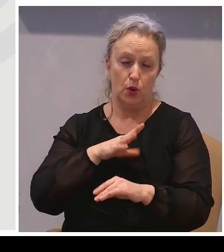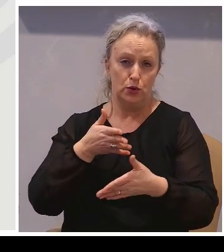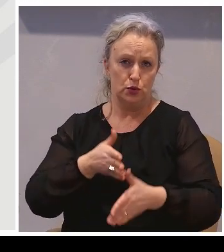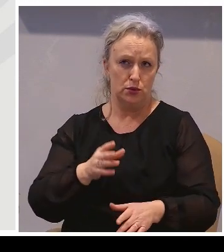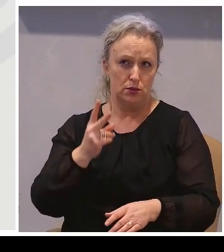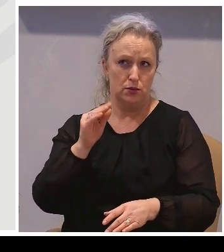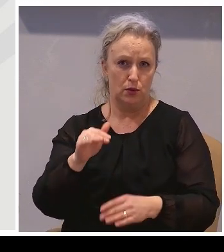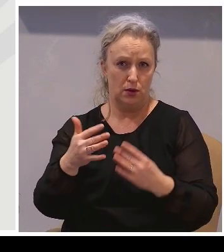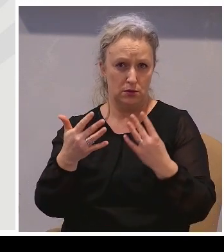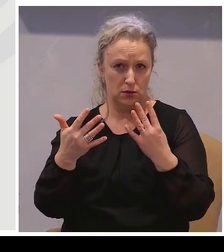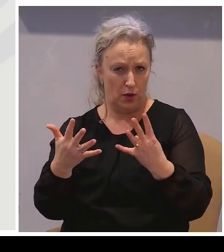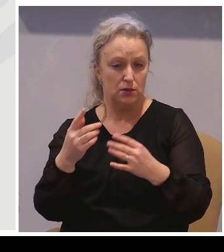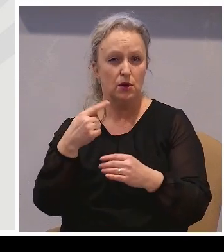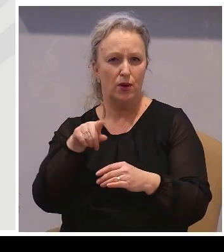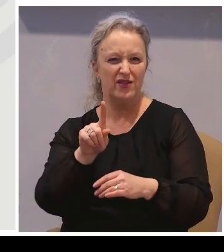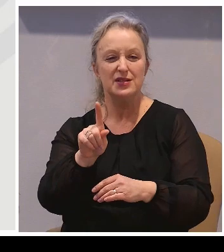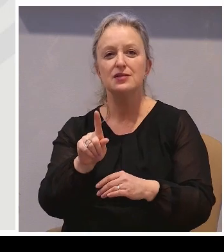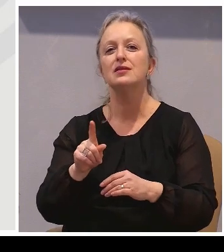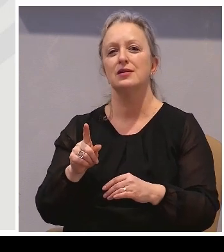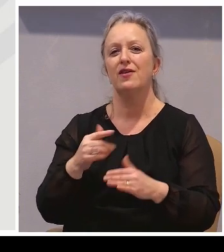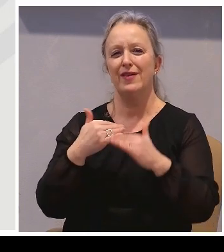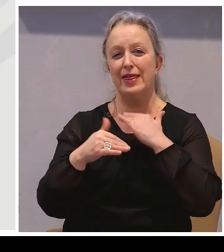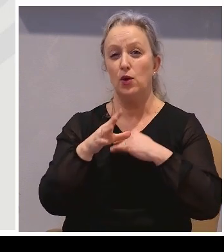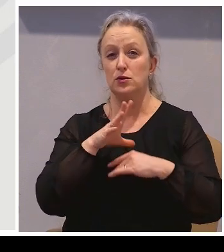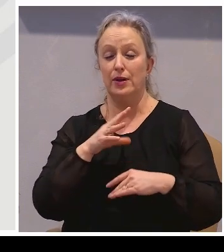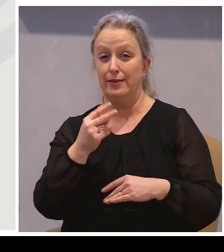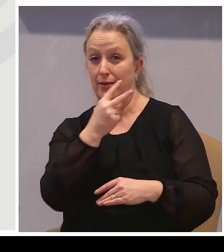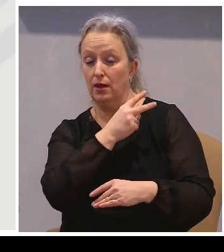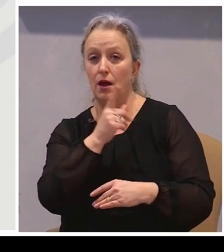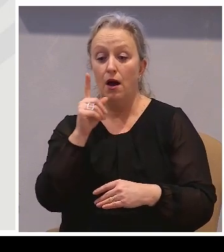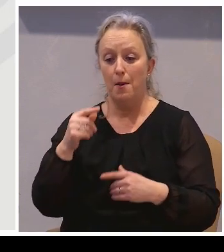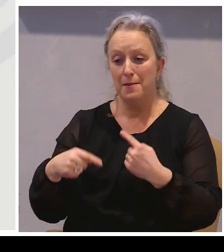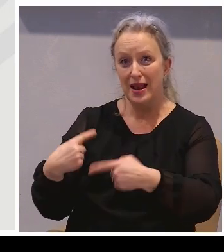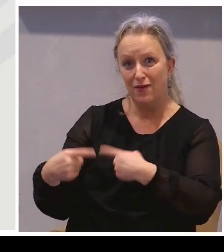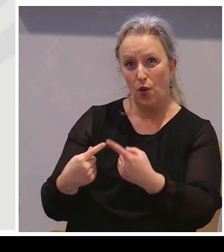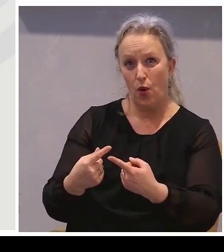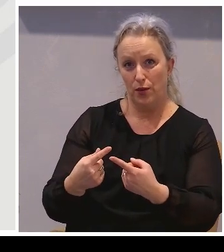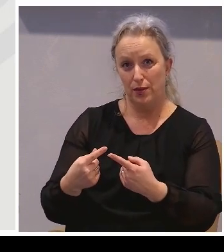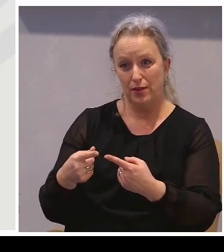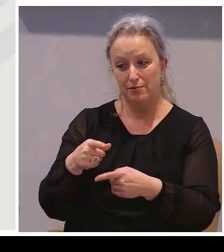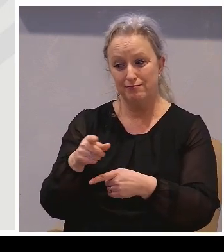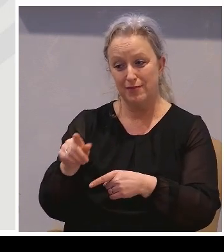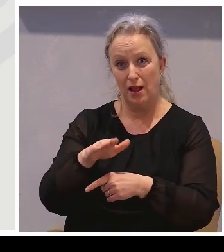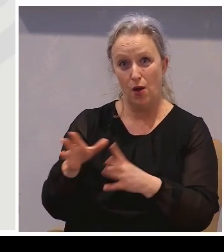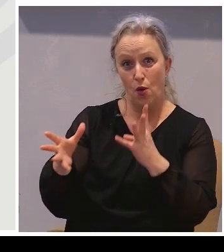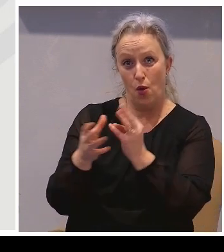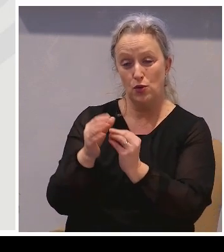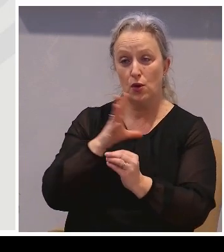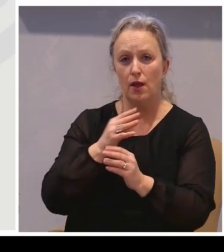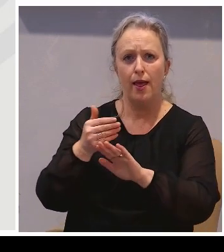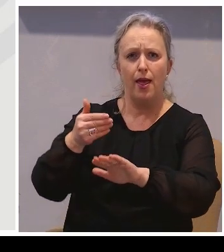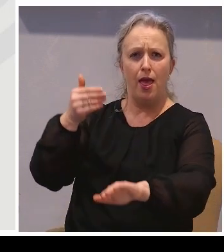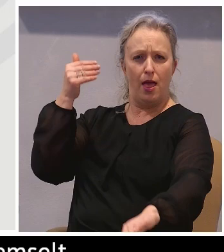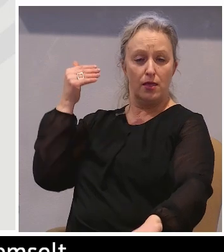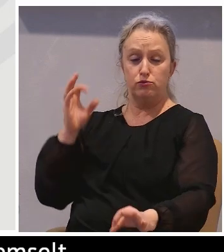study pediatric medicine. Alles see põlvkond, kes täna on need lapsed, alles nendega koos on tulnud laste uuringud. Varasemalt neid üldse